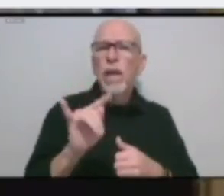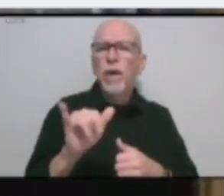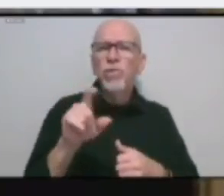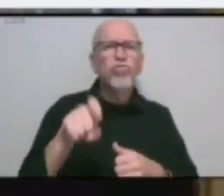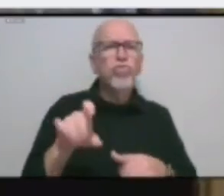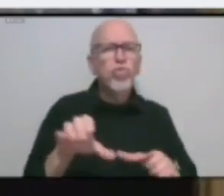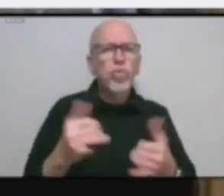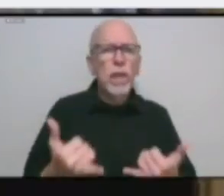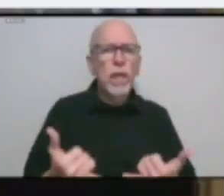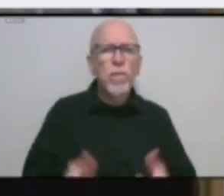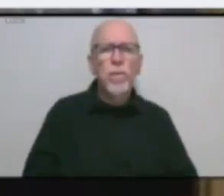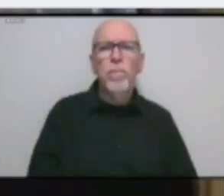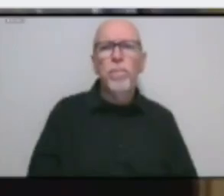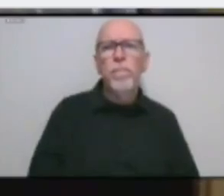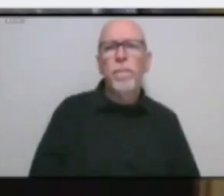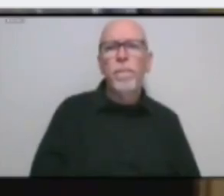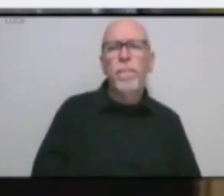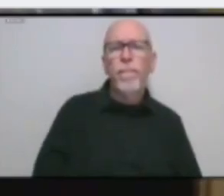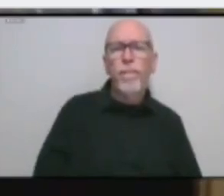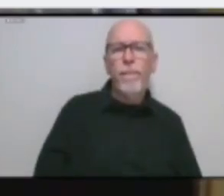now?